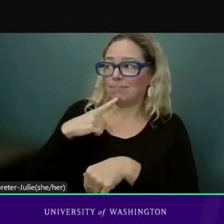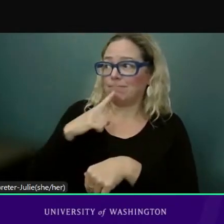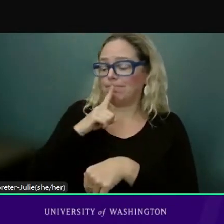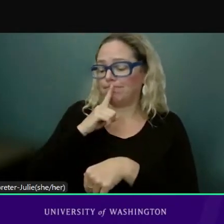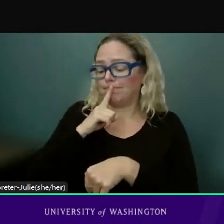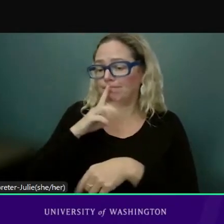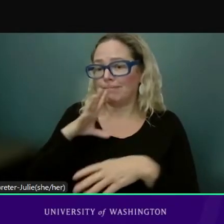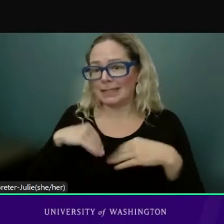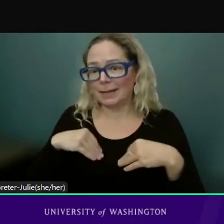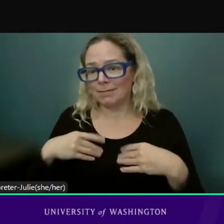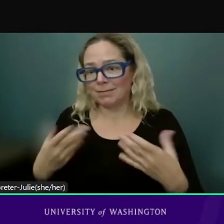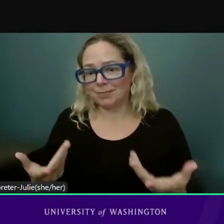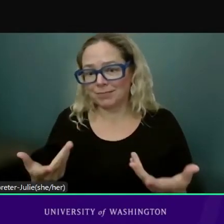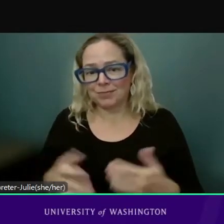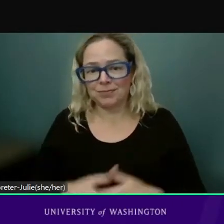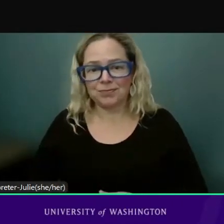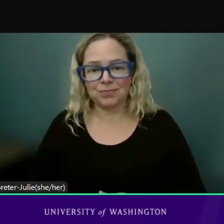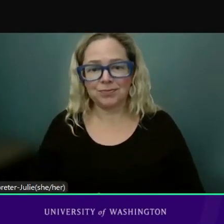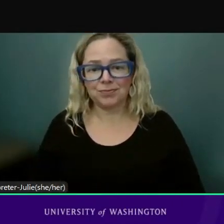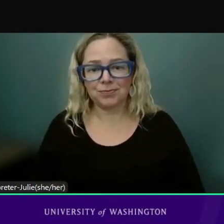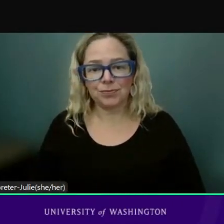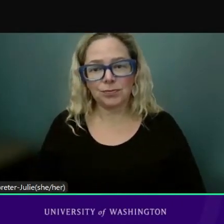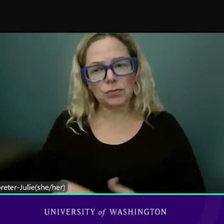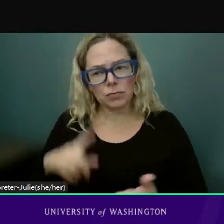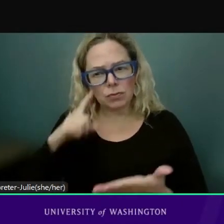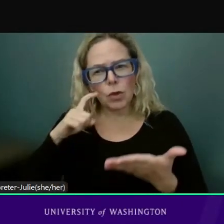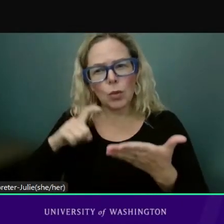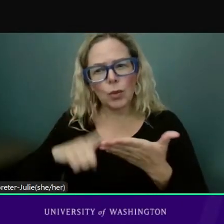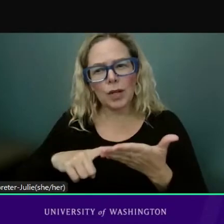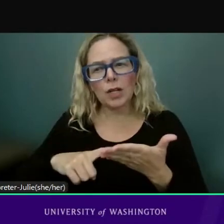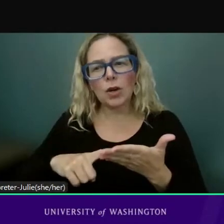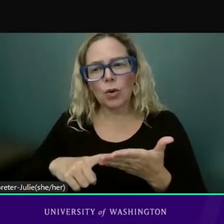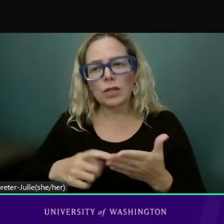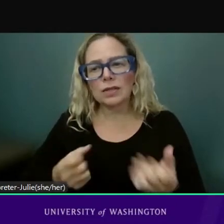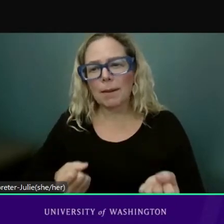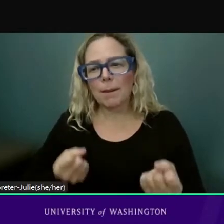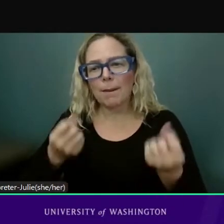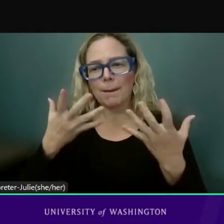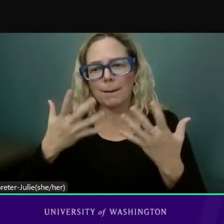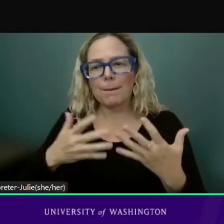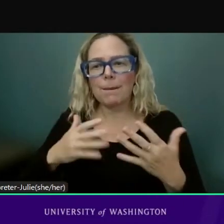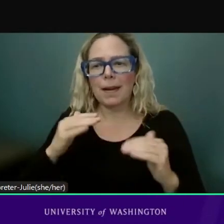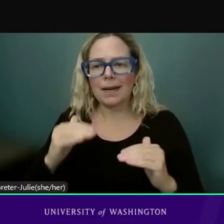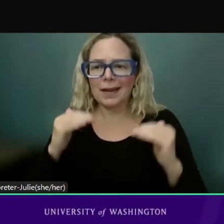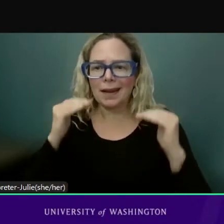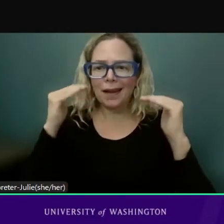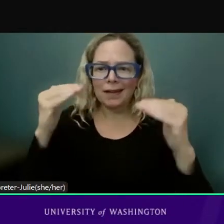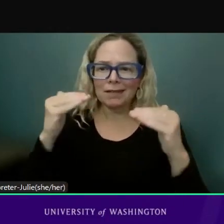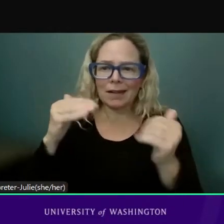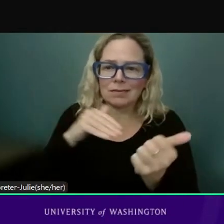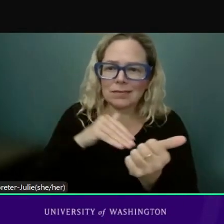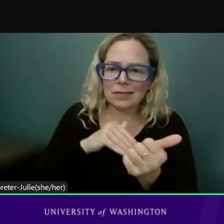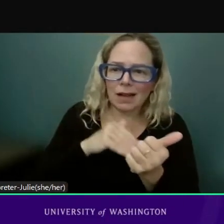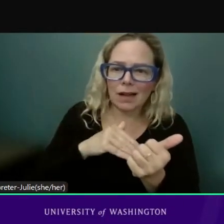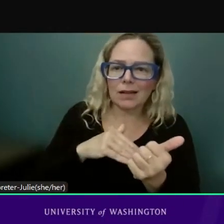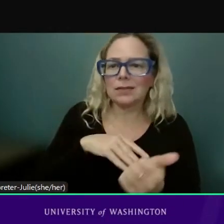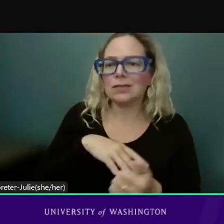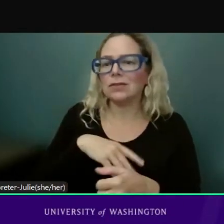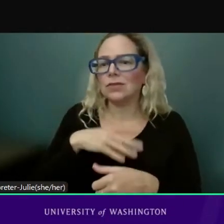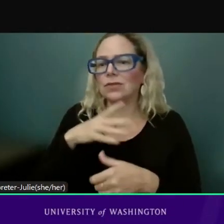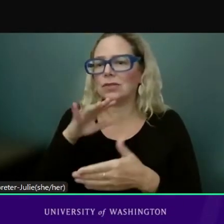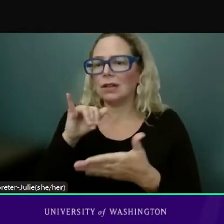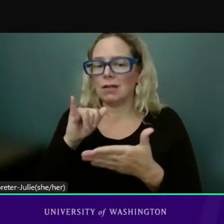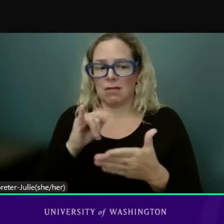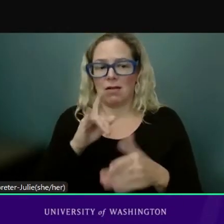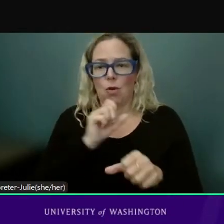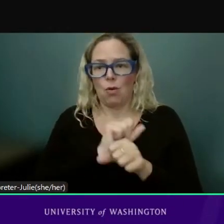significantly higher numbers of home-based workers among physicians, advanced practitioners, and aides and assistants,